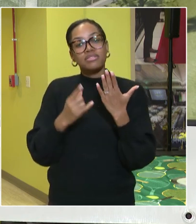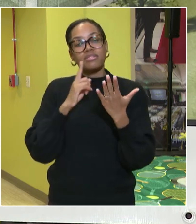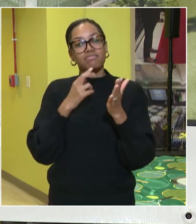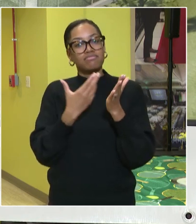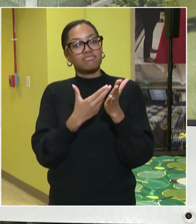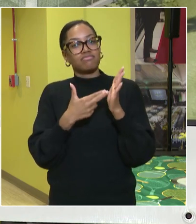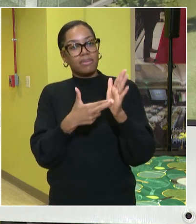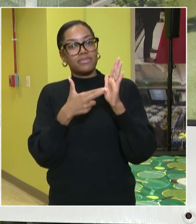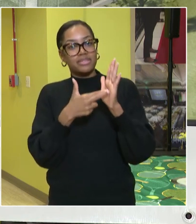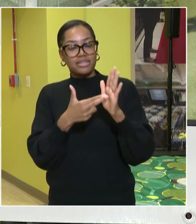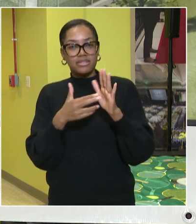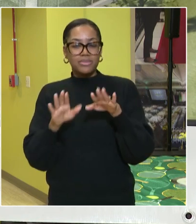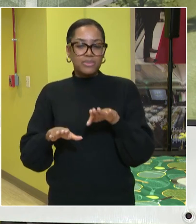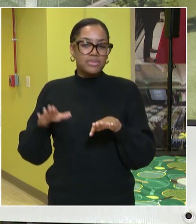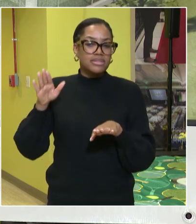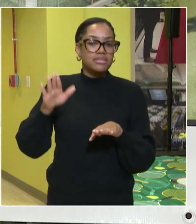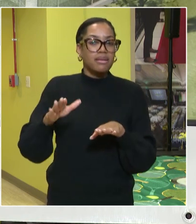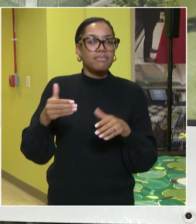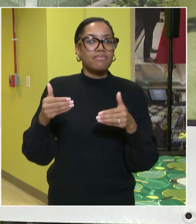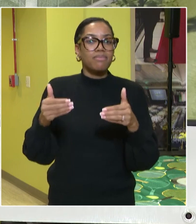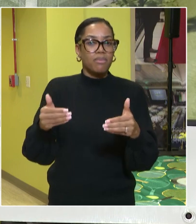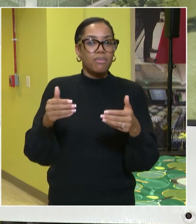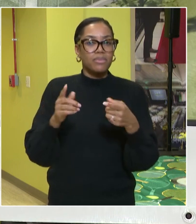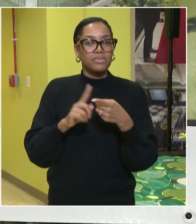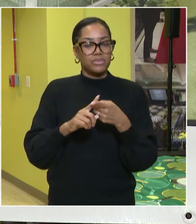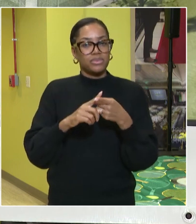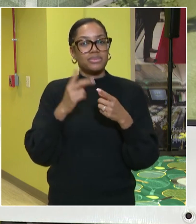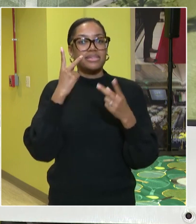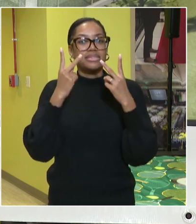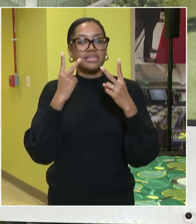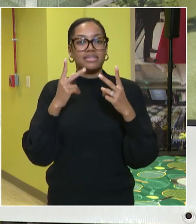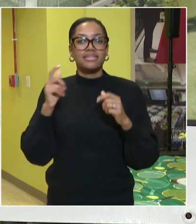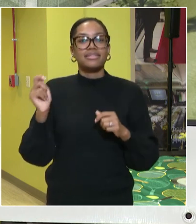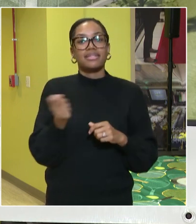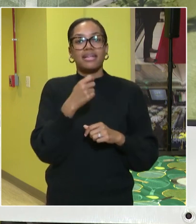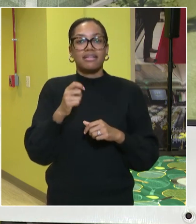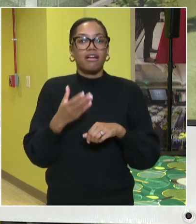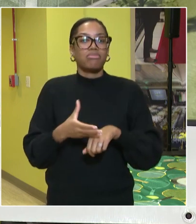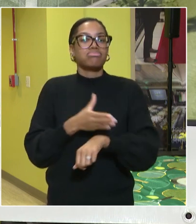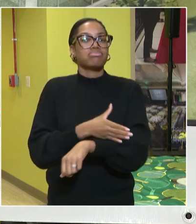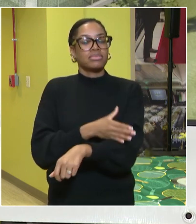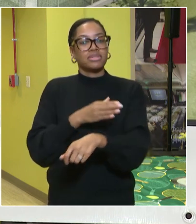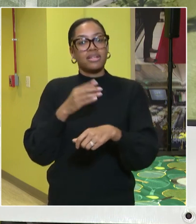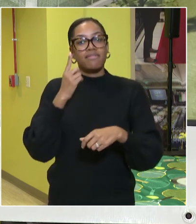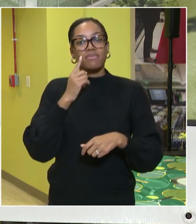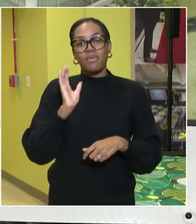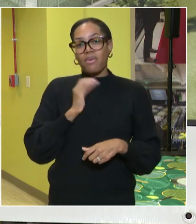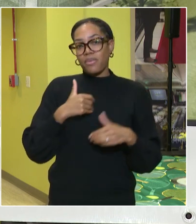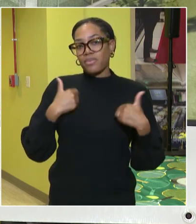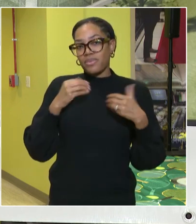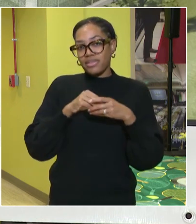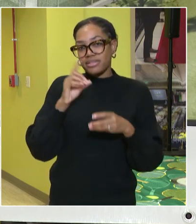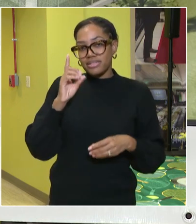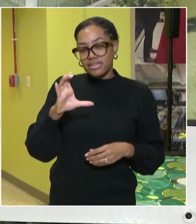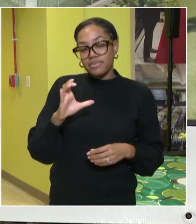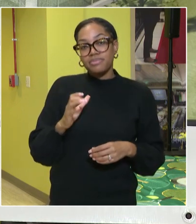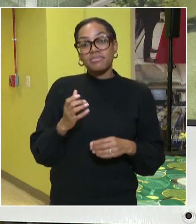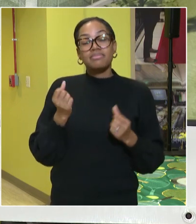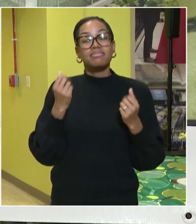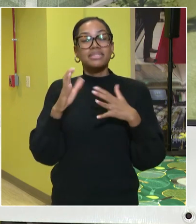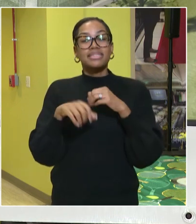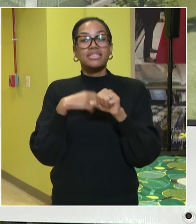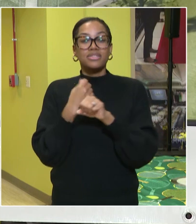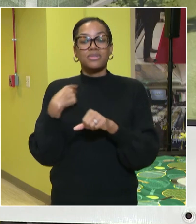at all levels, especially among our youth. For years, the Southeast Tennis and Learning Center has been a shining example of the